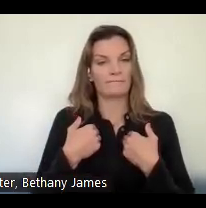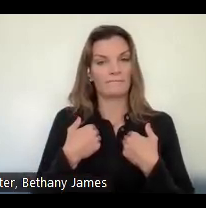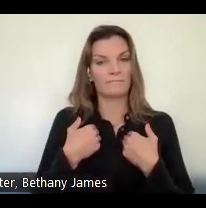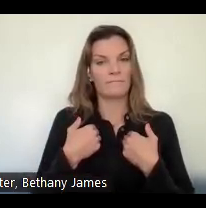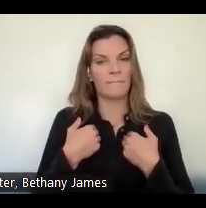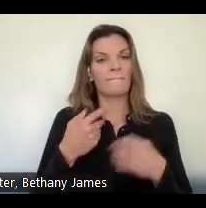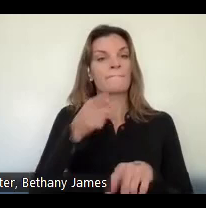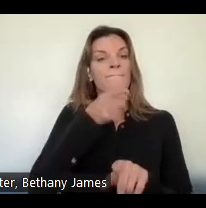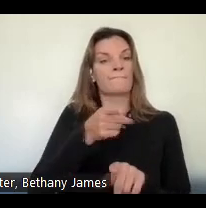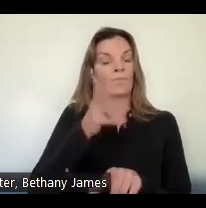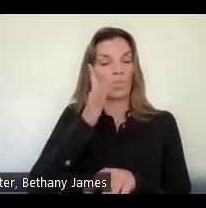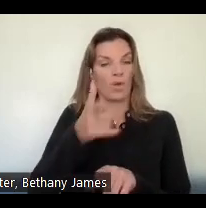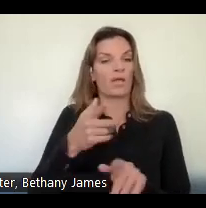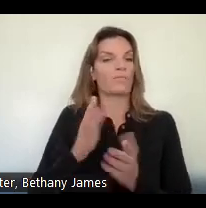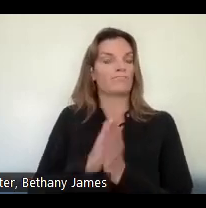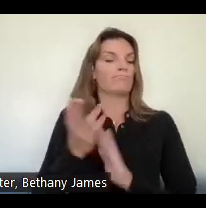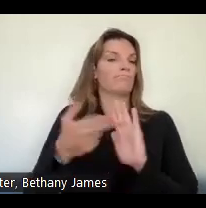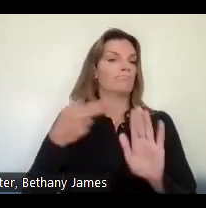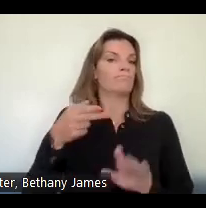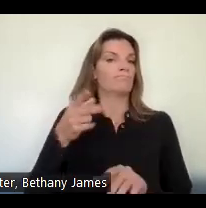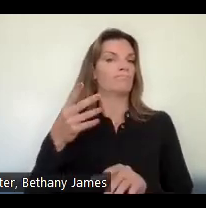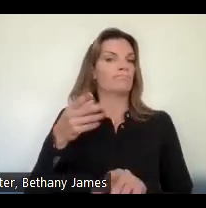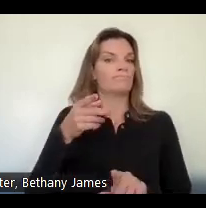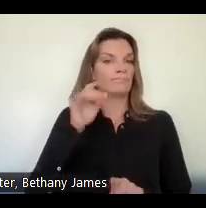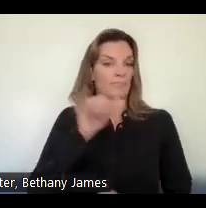the vaccines than our neurotypical individuals.